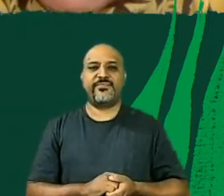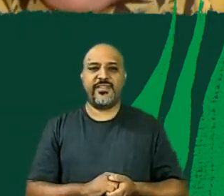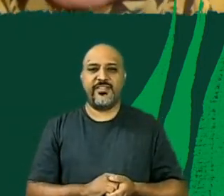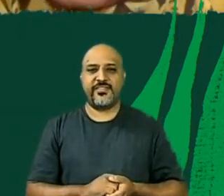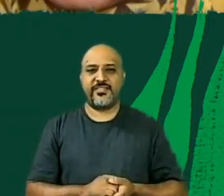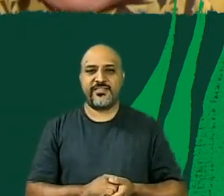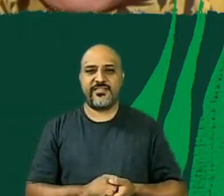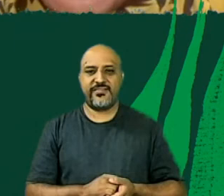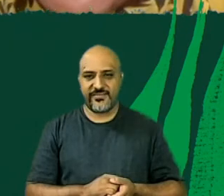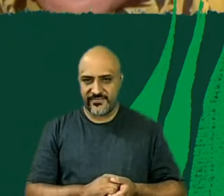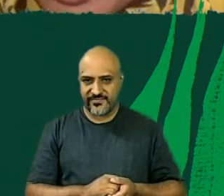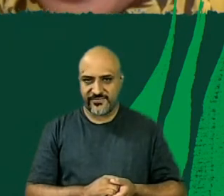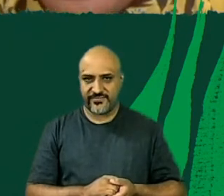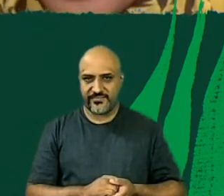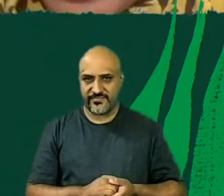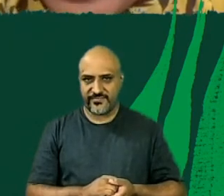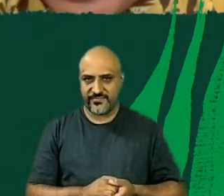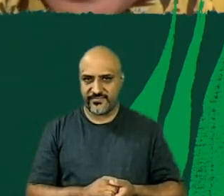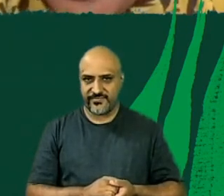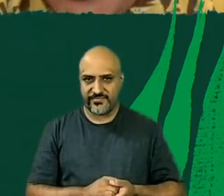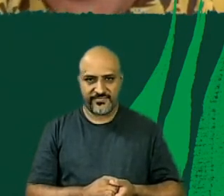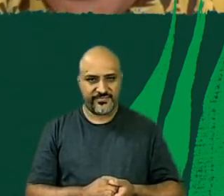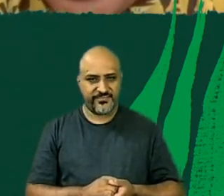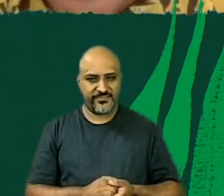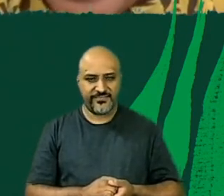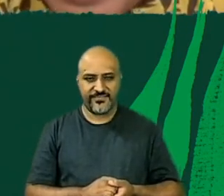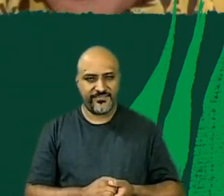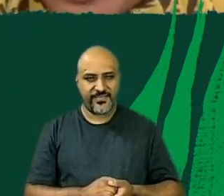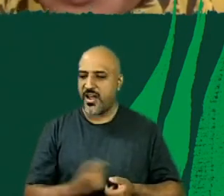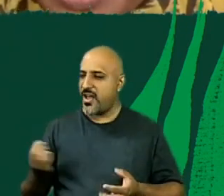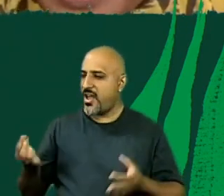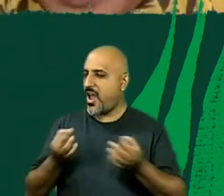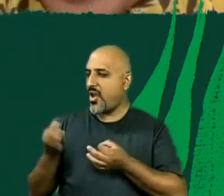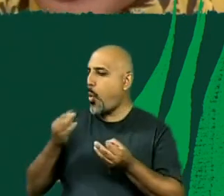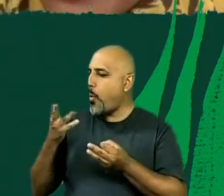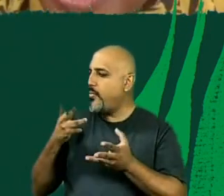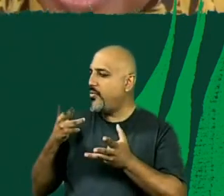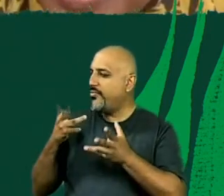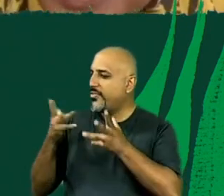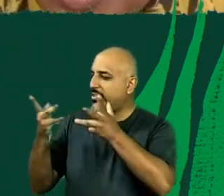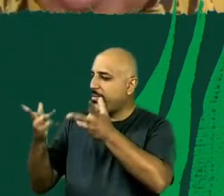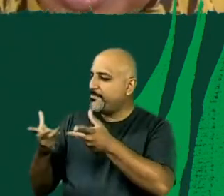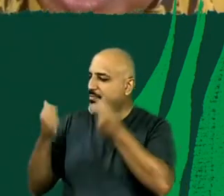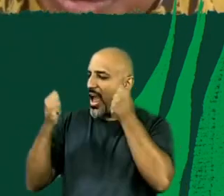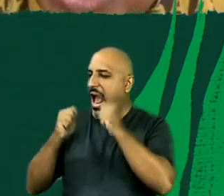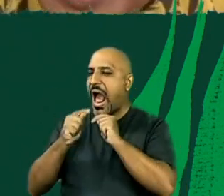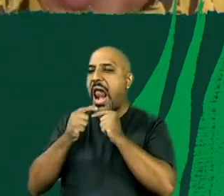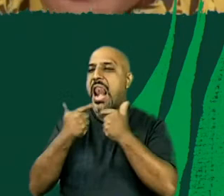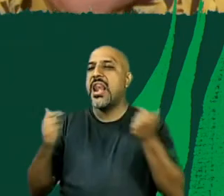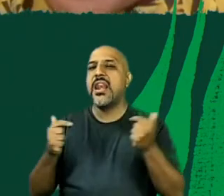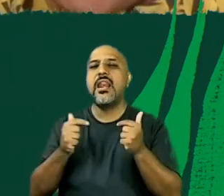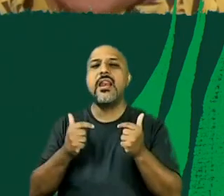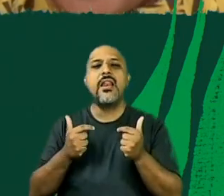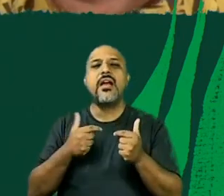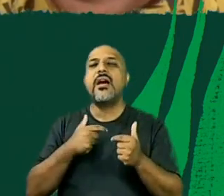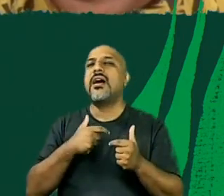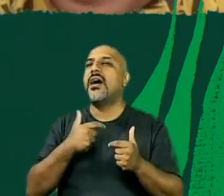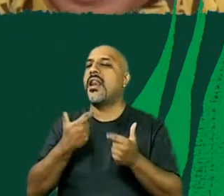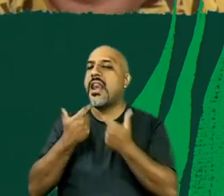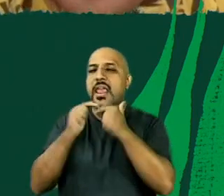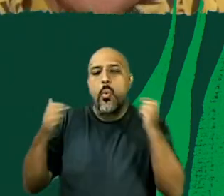It's like a distillation, you know, the language. That's why Zora Neale Hurston's work is so